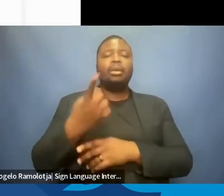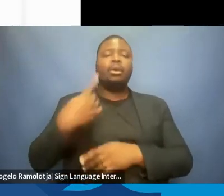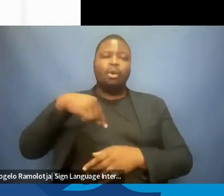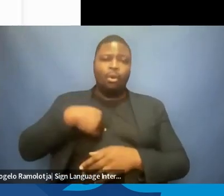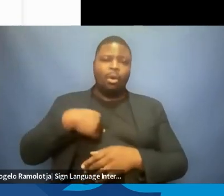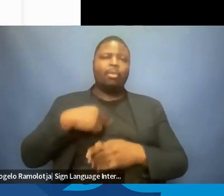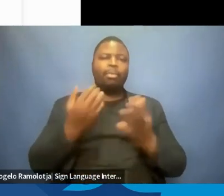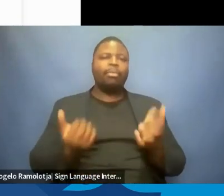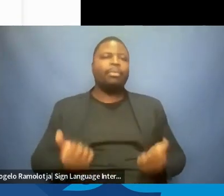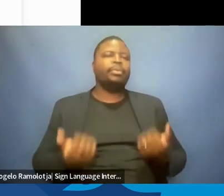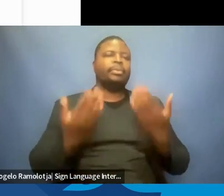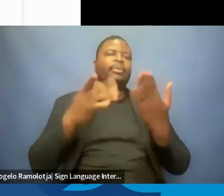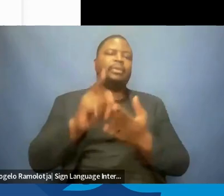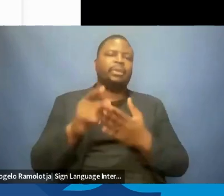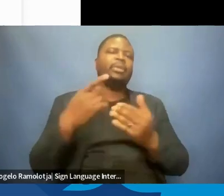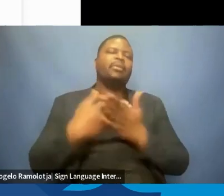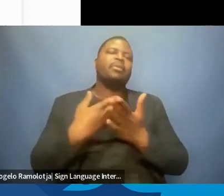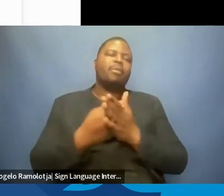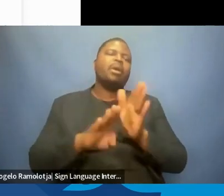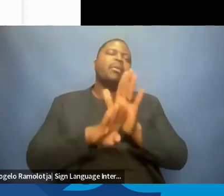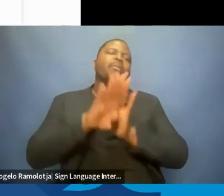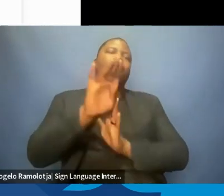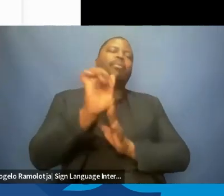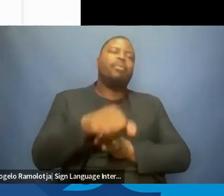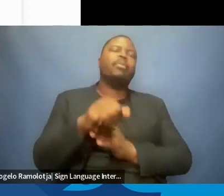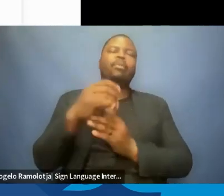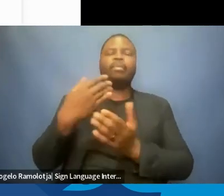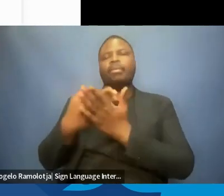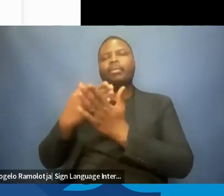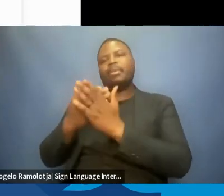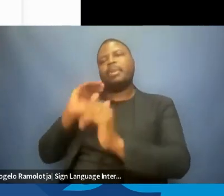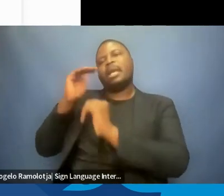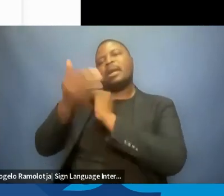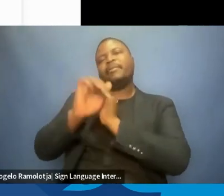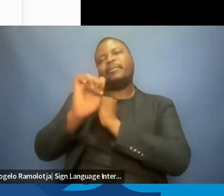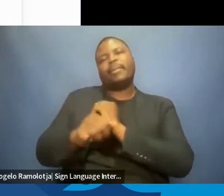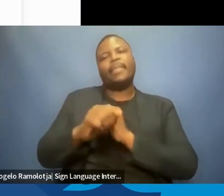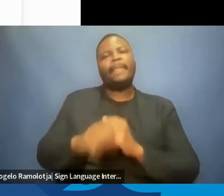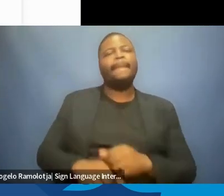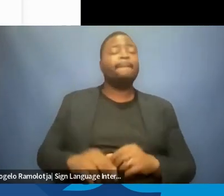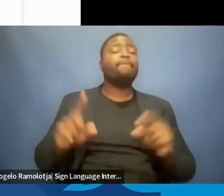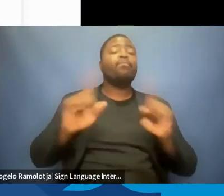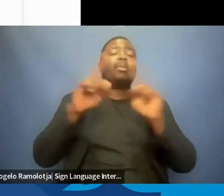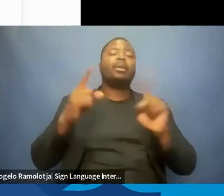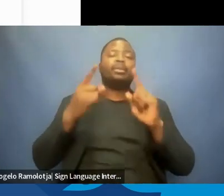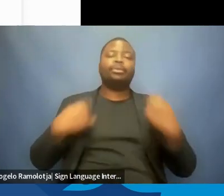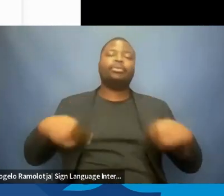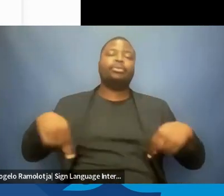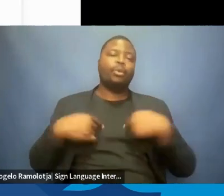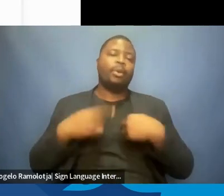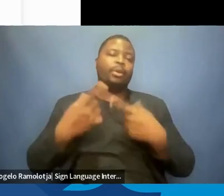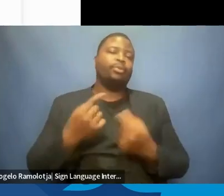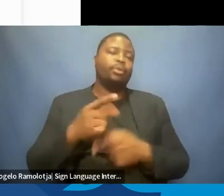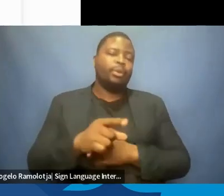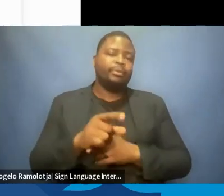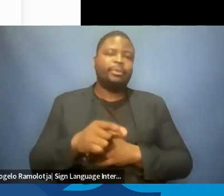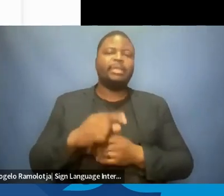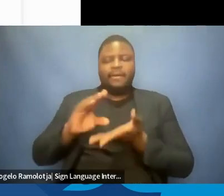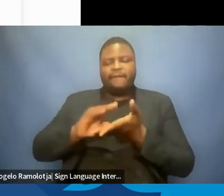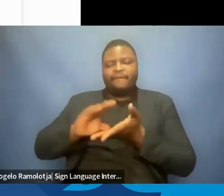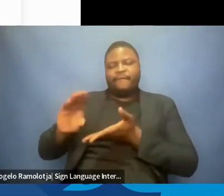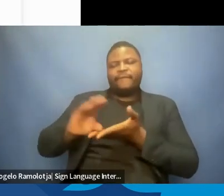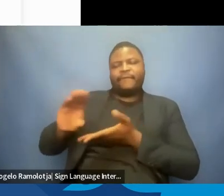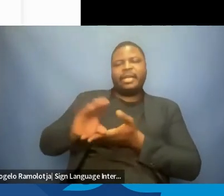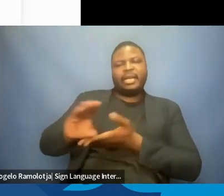shared infrastructure for them to provide clinical support, and generally to use in-kind resources that enhance our